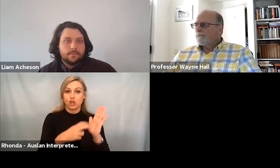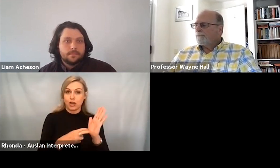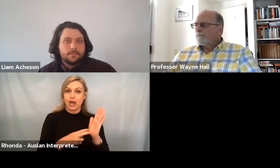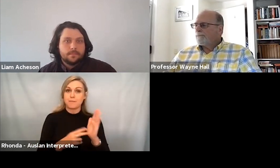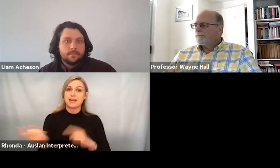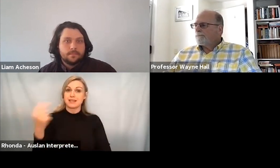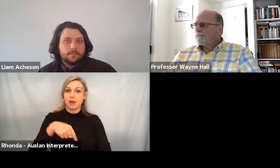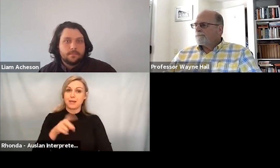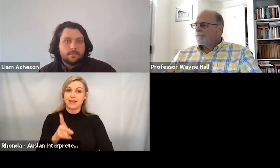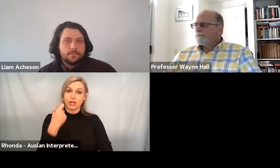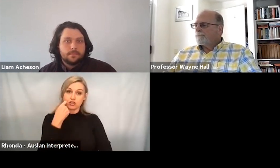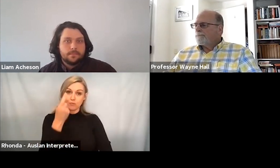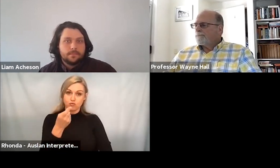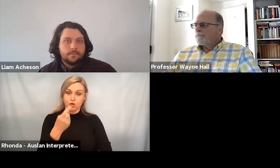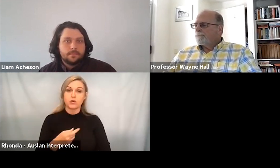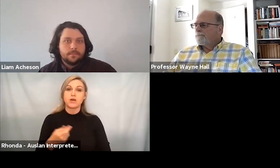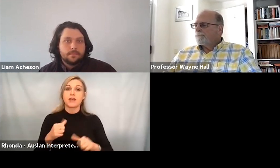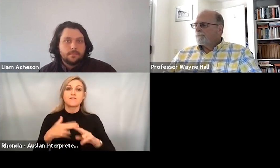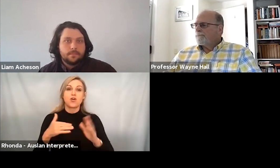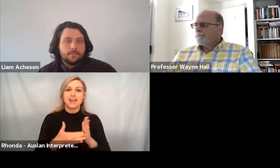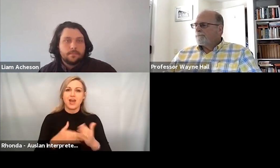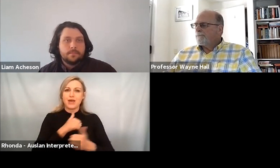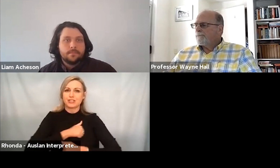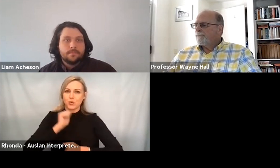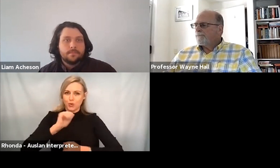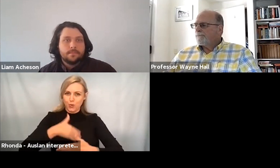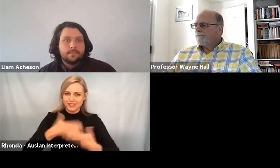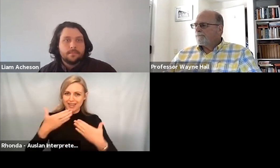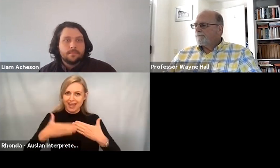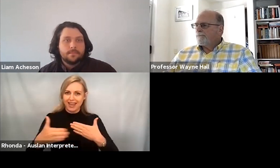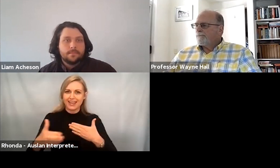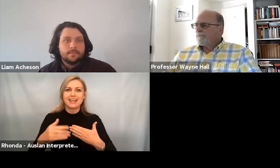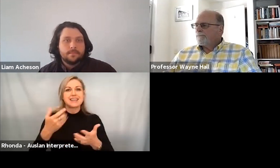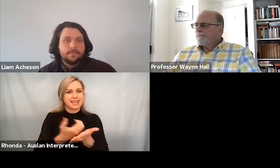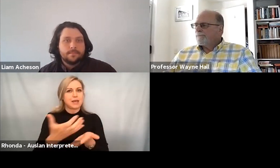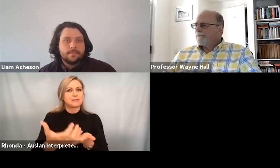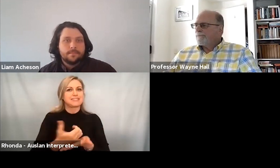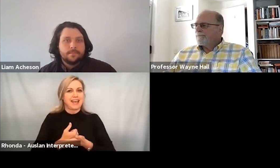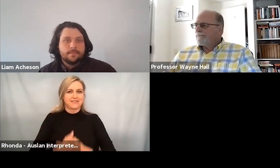tomorrow. And in the meantime, have a good day and stay safe.